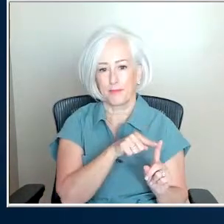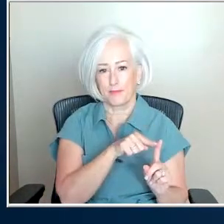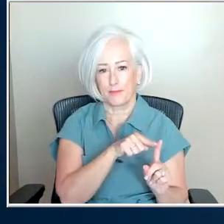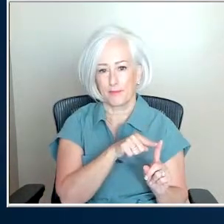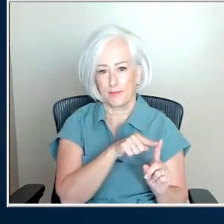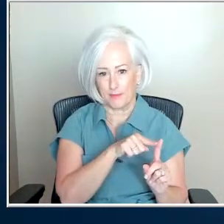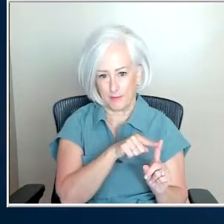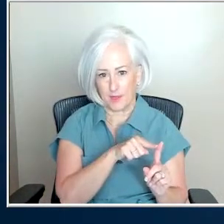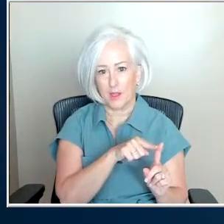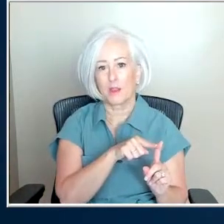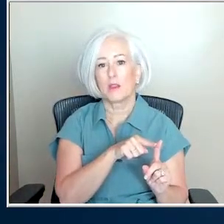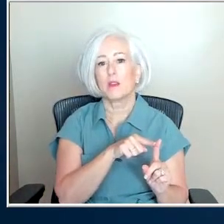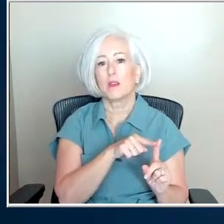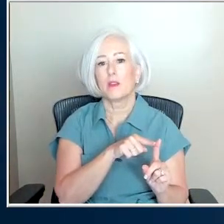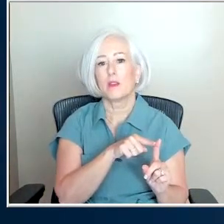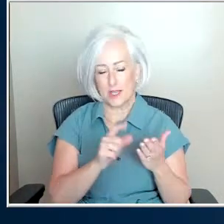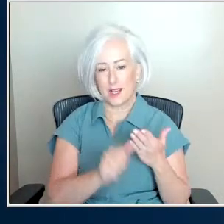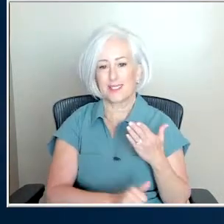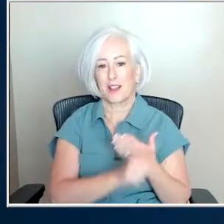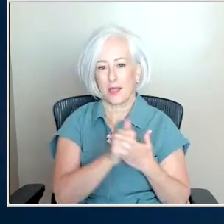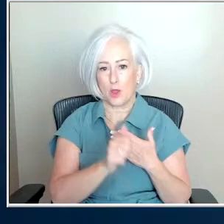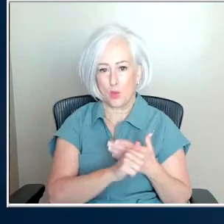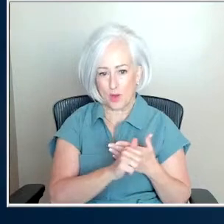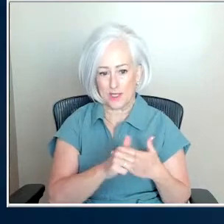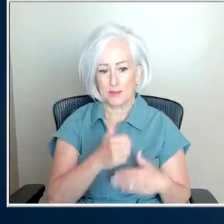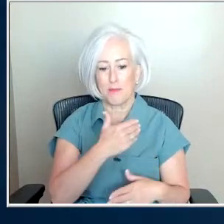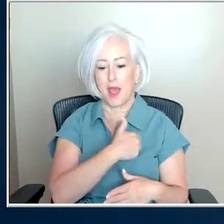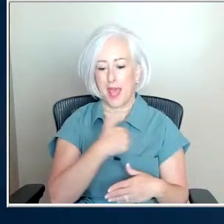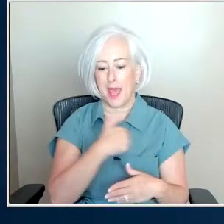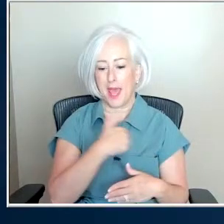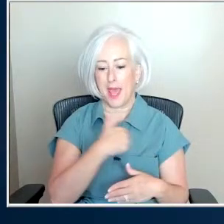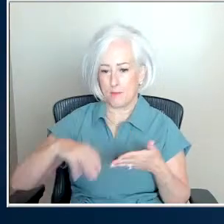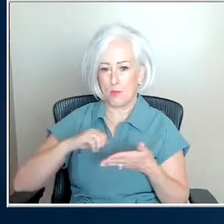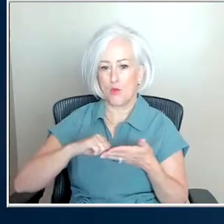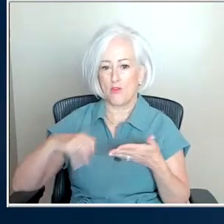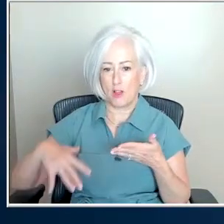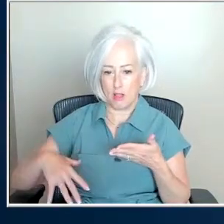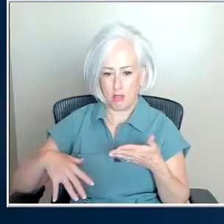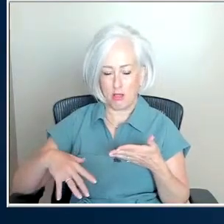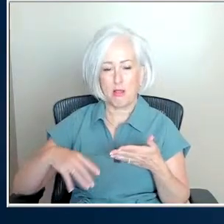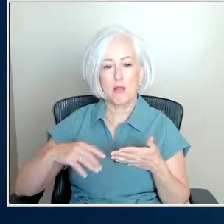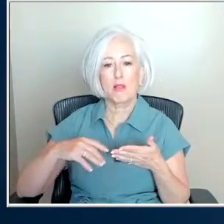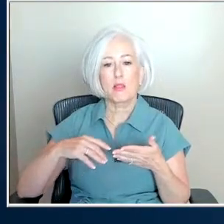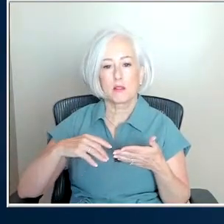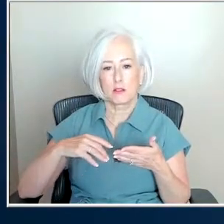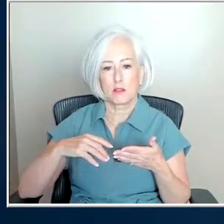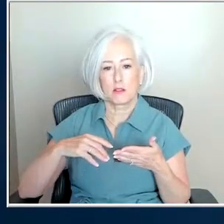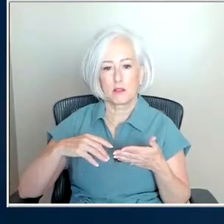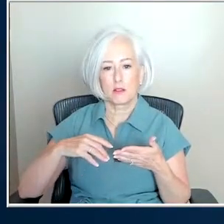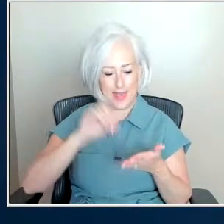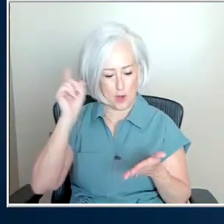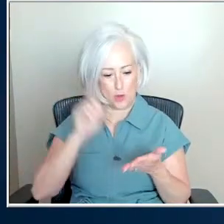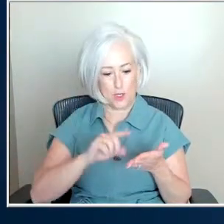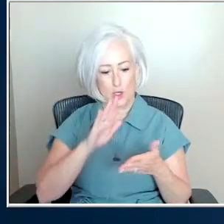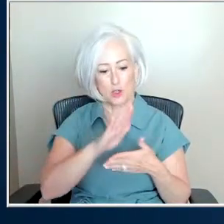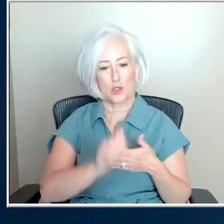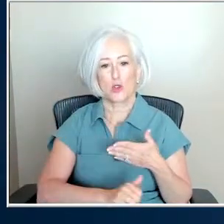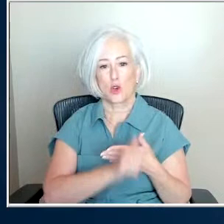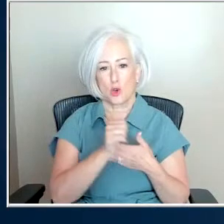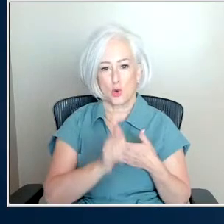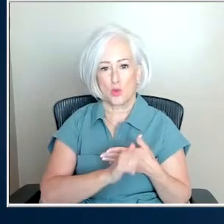risk reduction breast mastectomies for that, which would really reduce her breast cancer